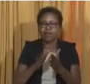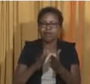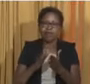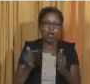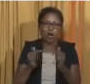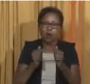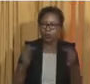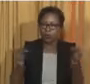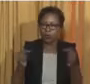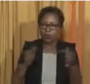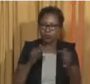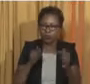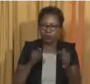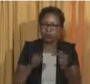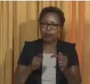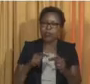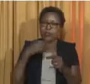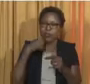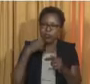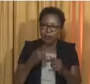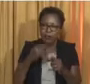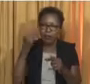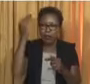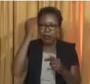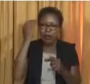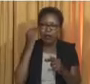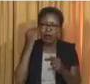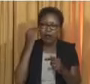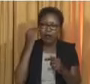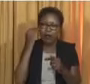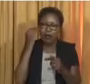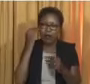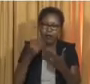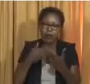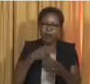findings, contending that the court had, by